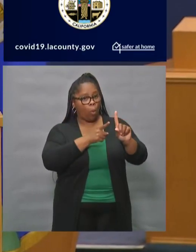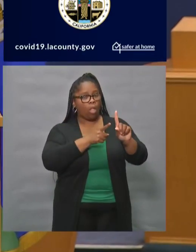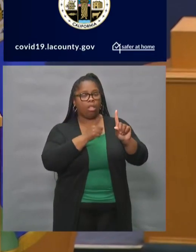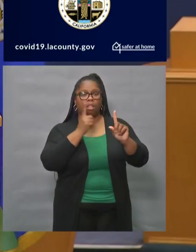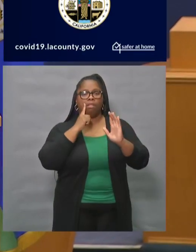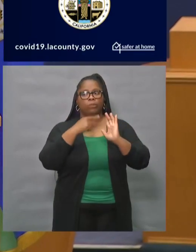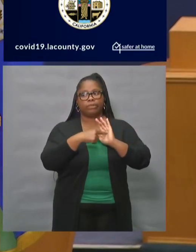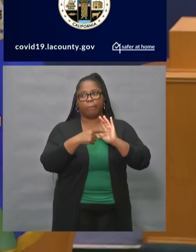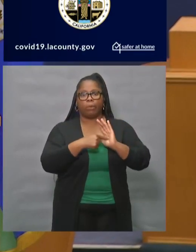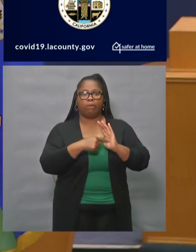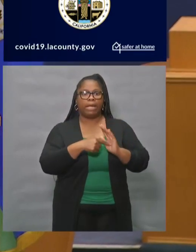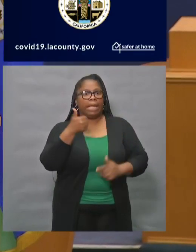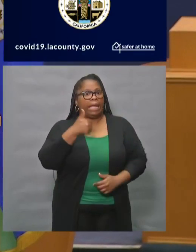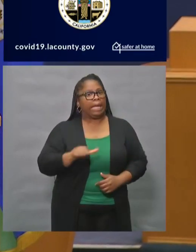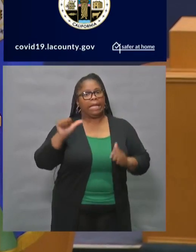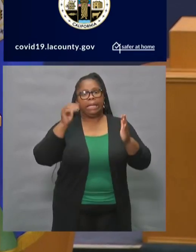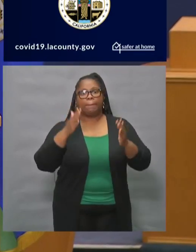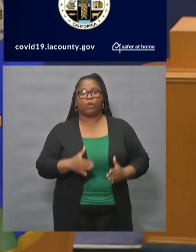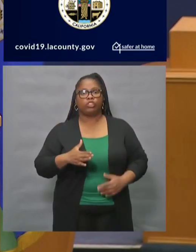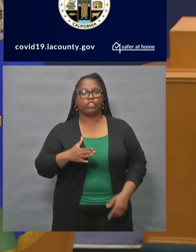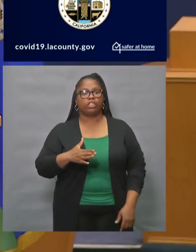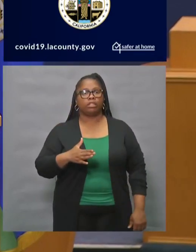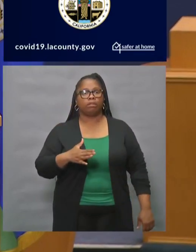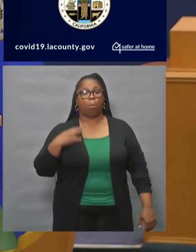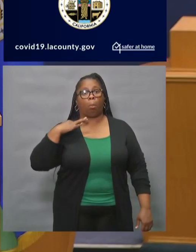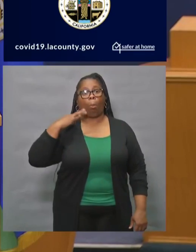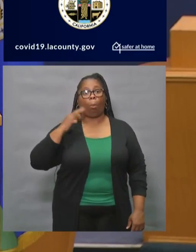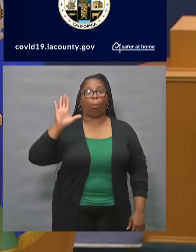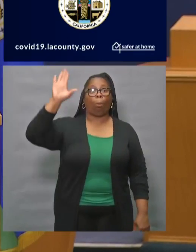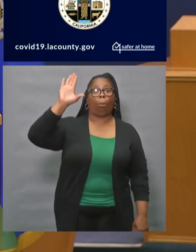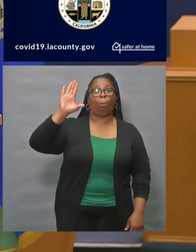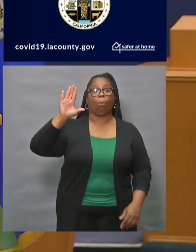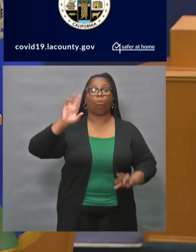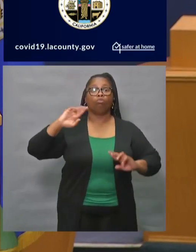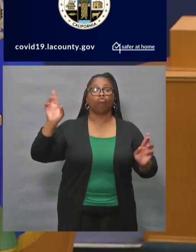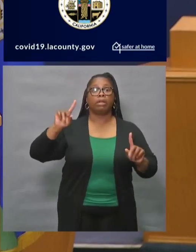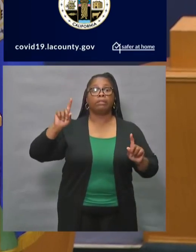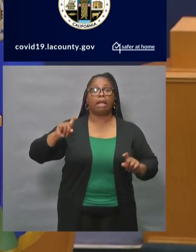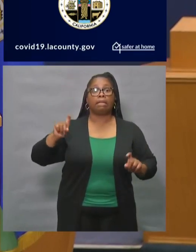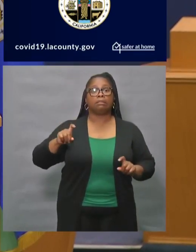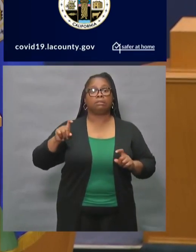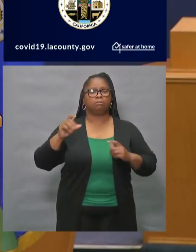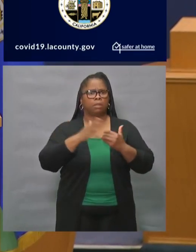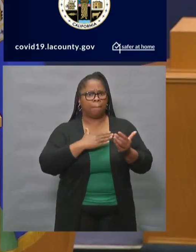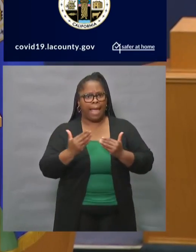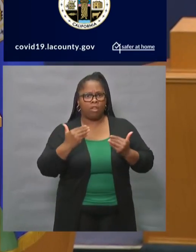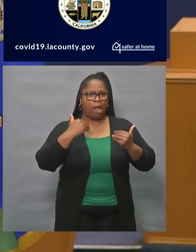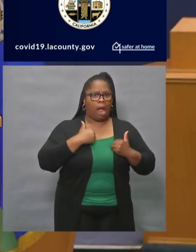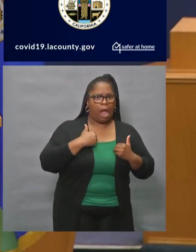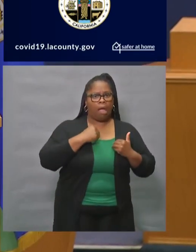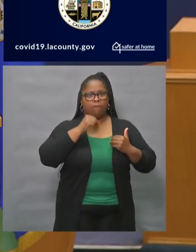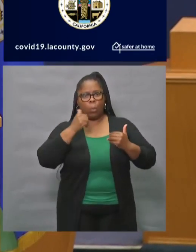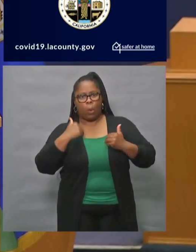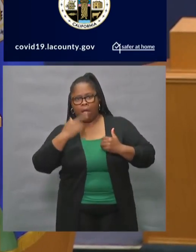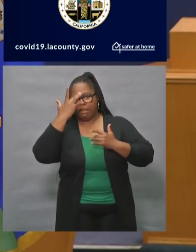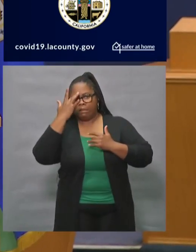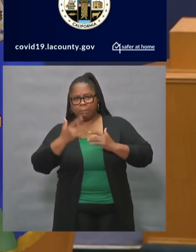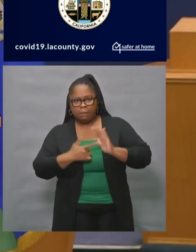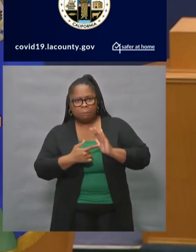can anyone can get tested in the county, regardless of symptoms or not. Thank